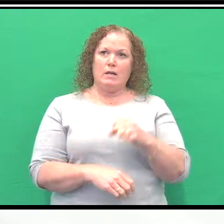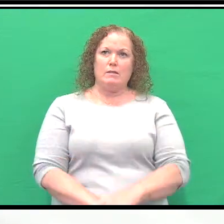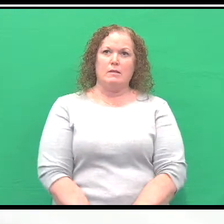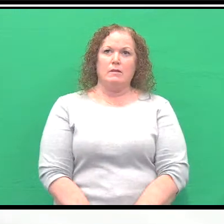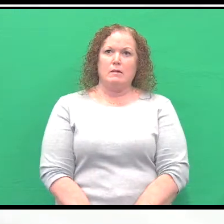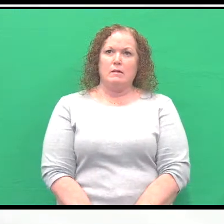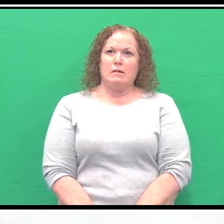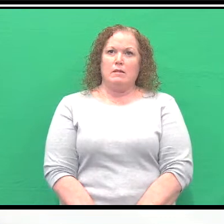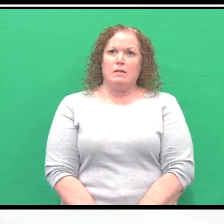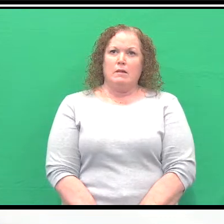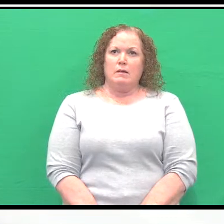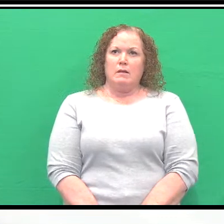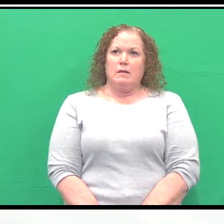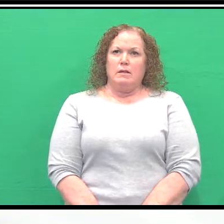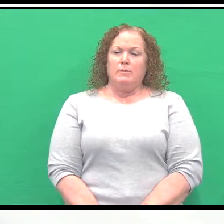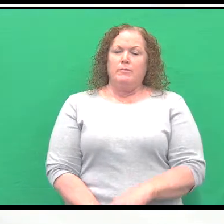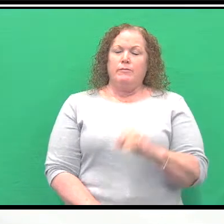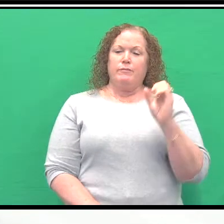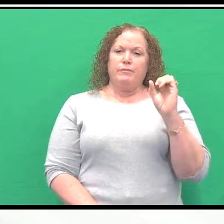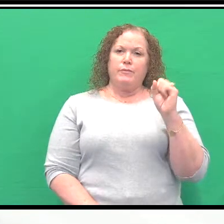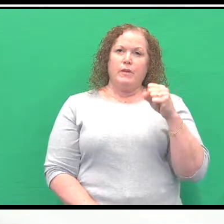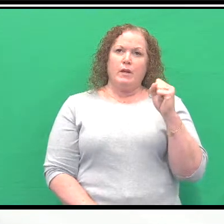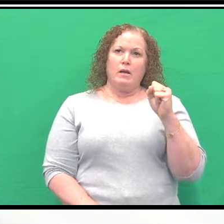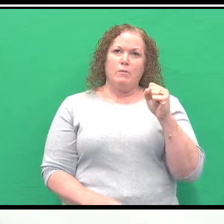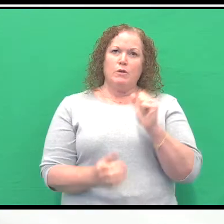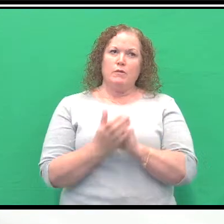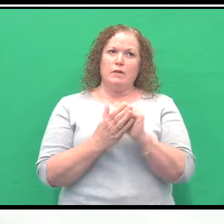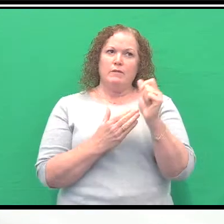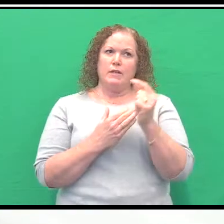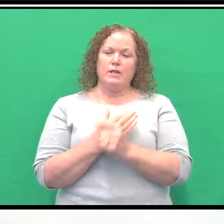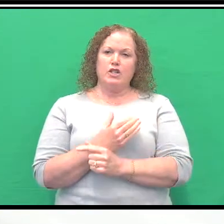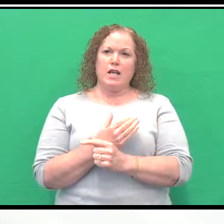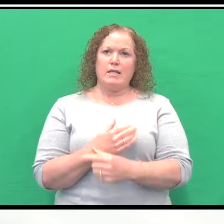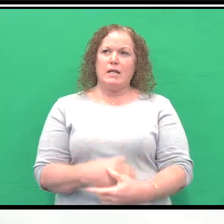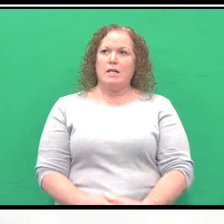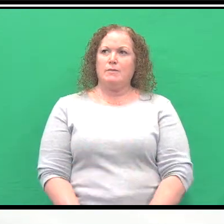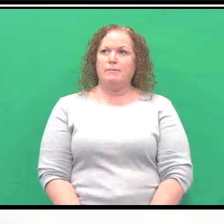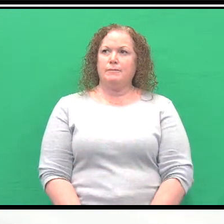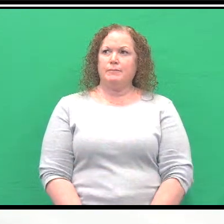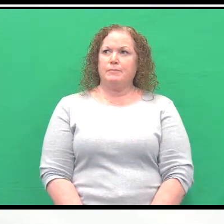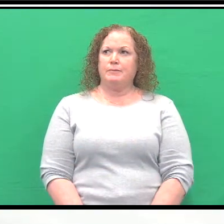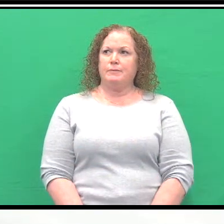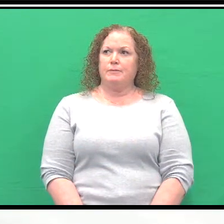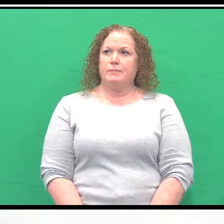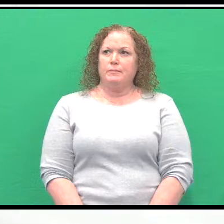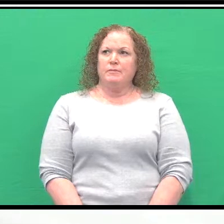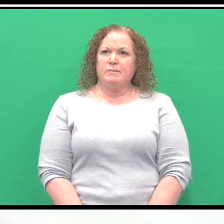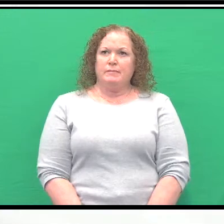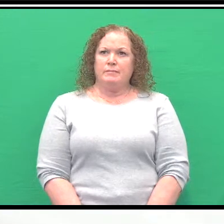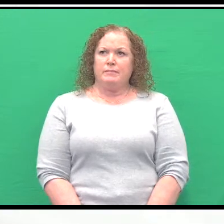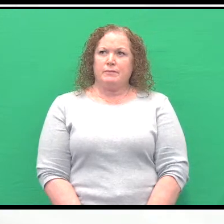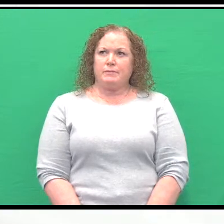Item 8 is approval of the agenda. May we please get a motion to approve the agenda as presented?